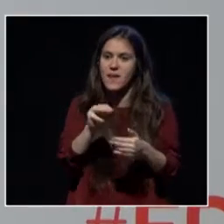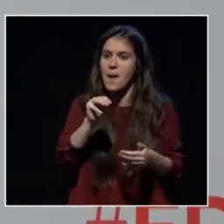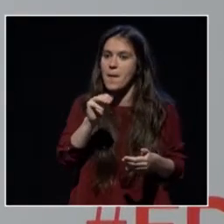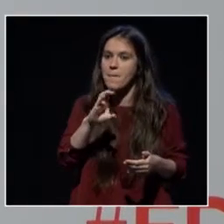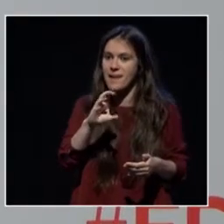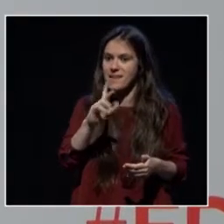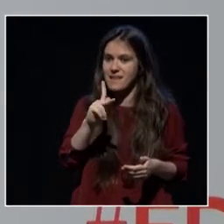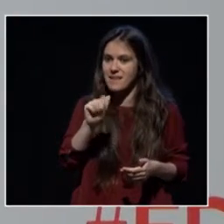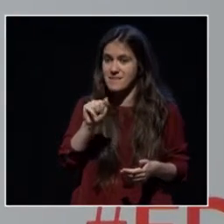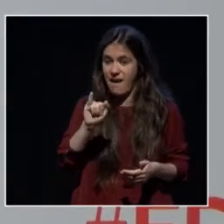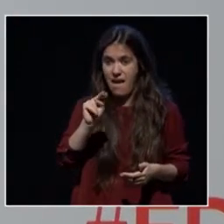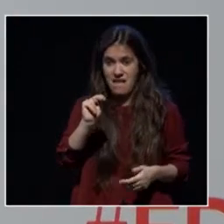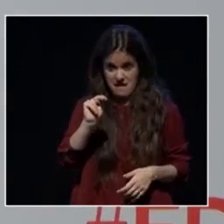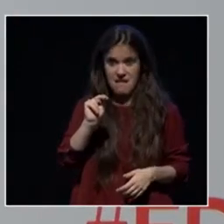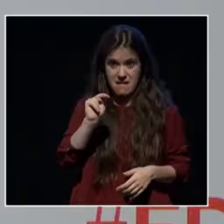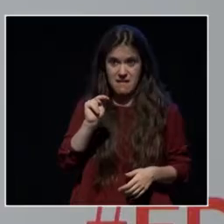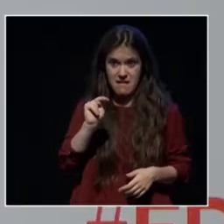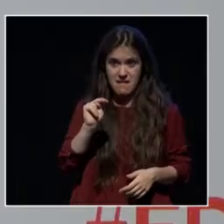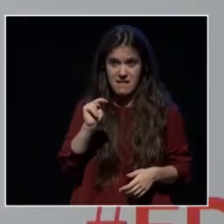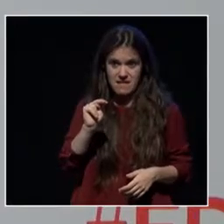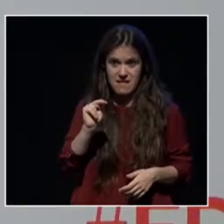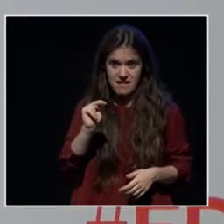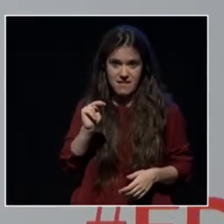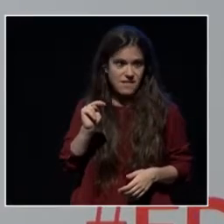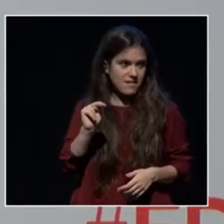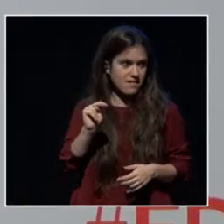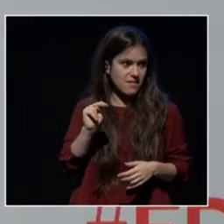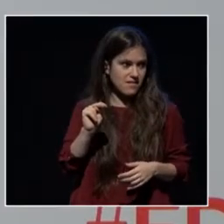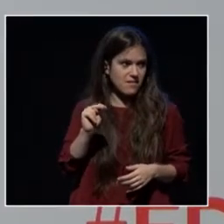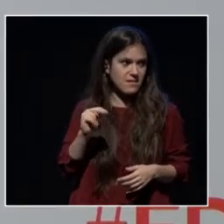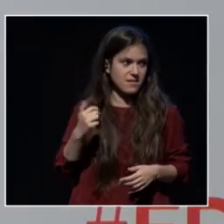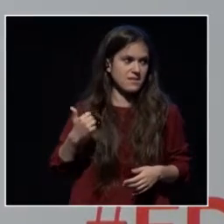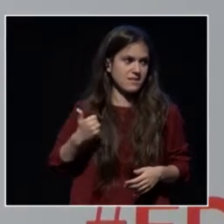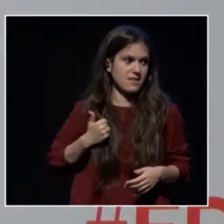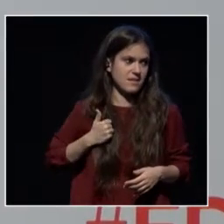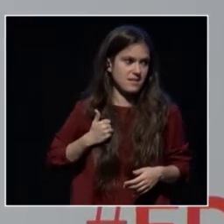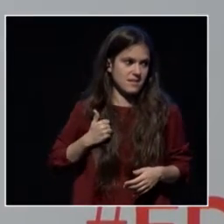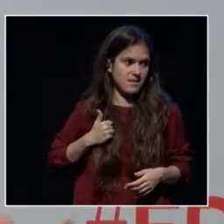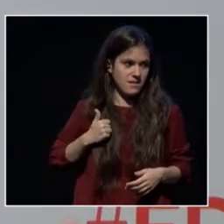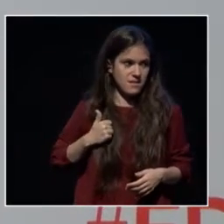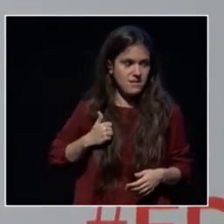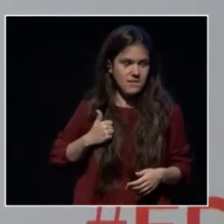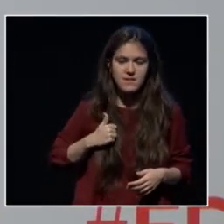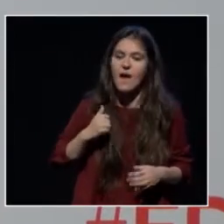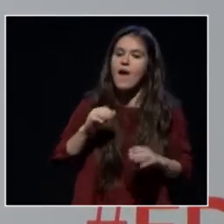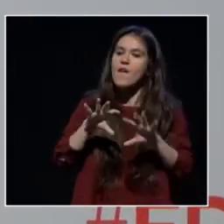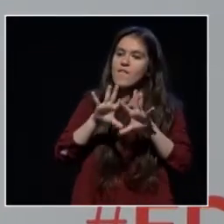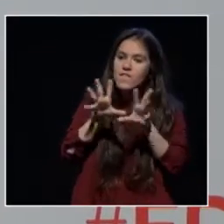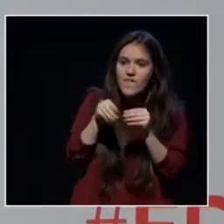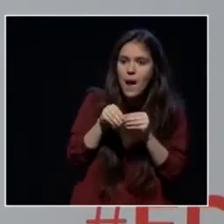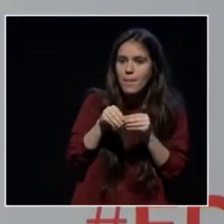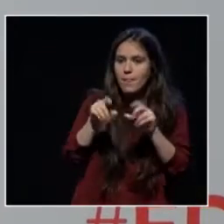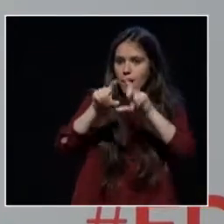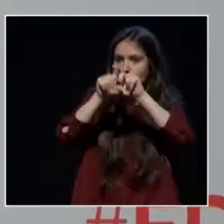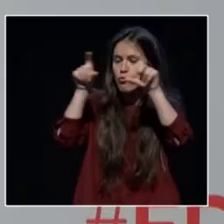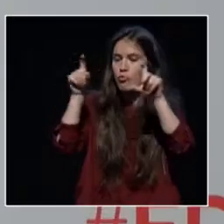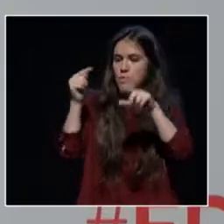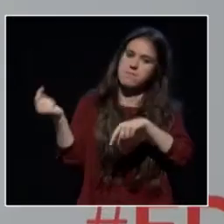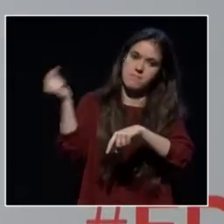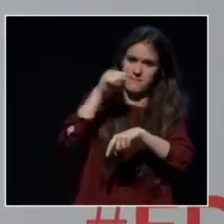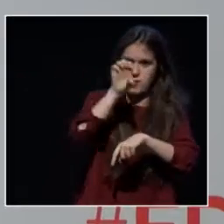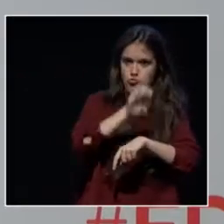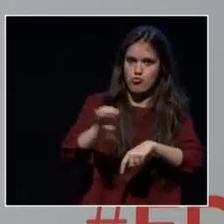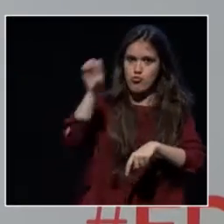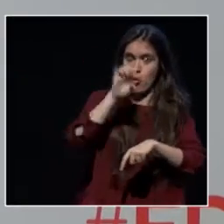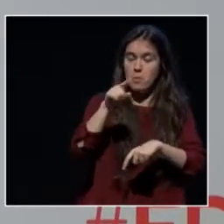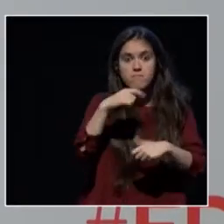familiar probably with McCain. McCain is a Canadian company, is a family-owned company that operates in Europe. They became